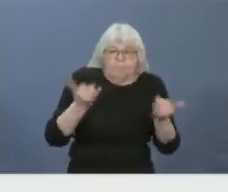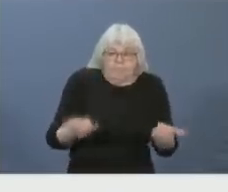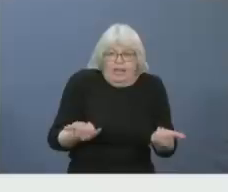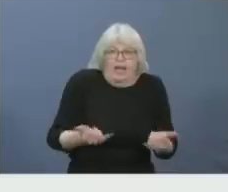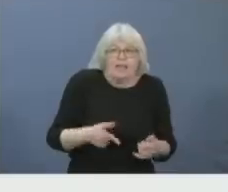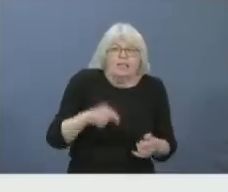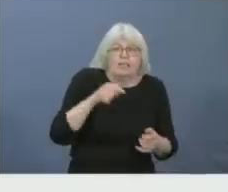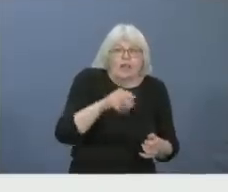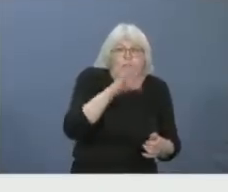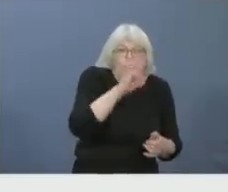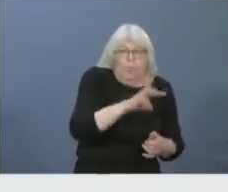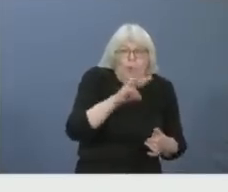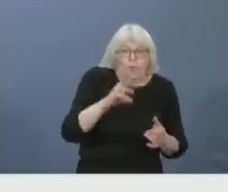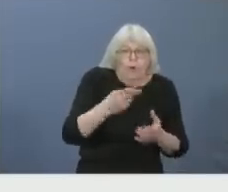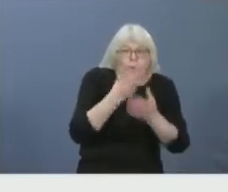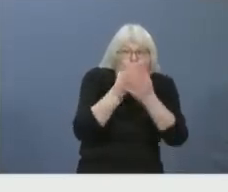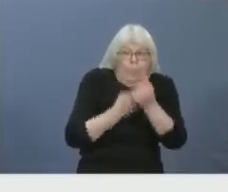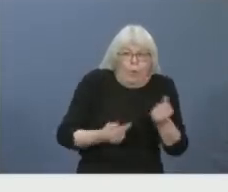website, at